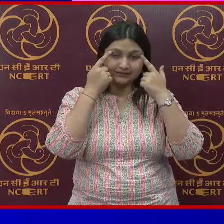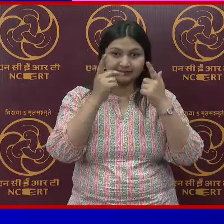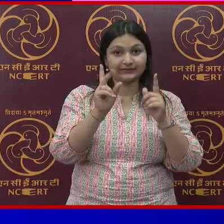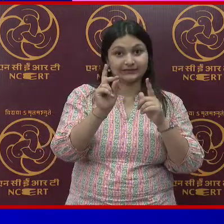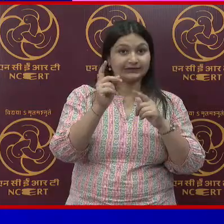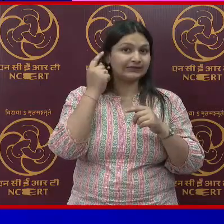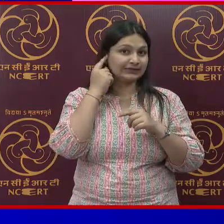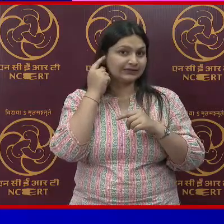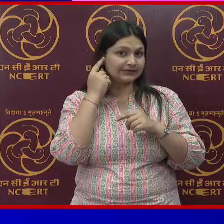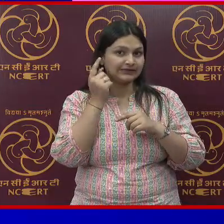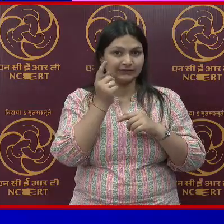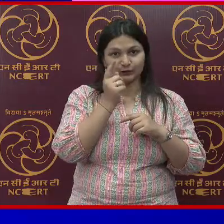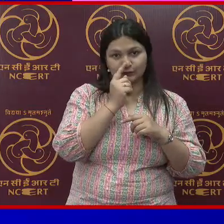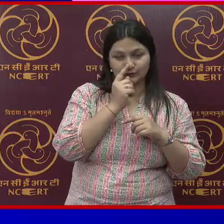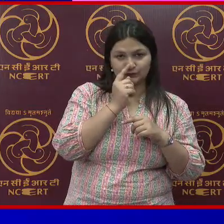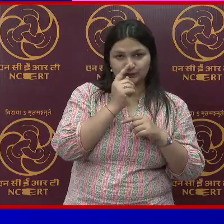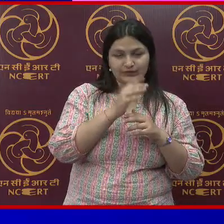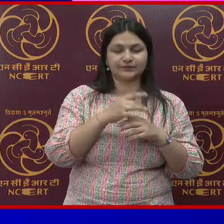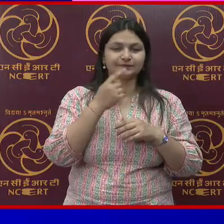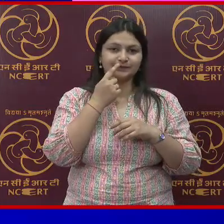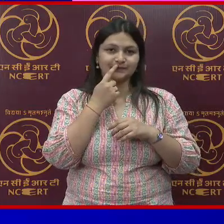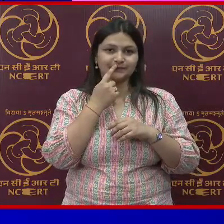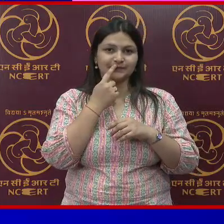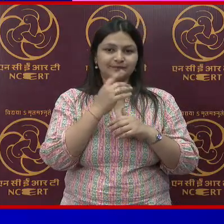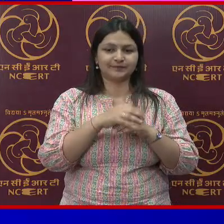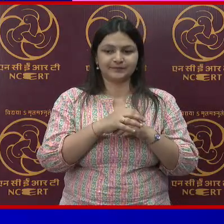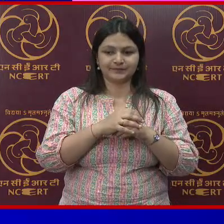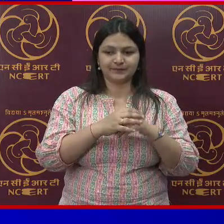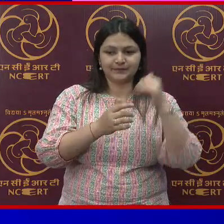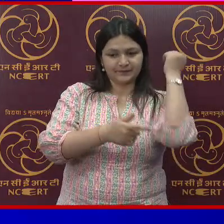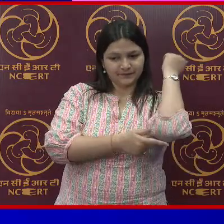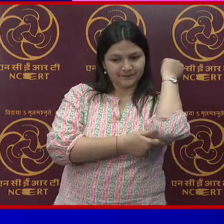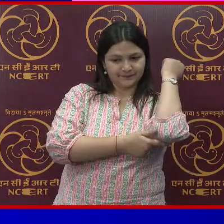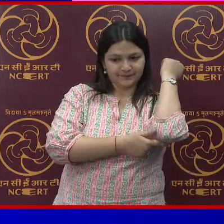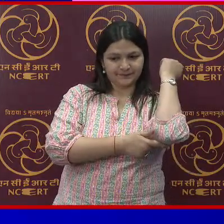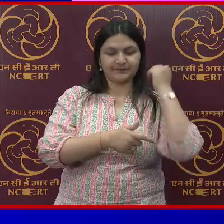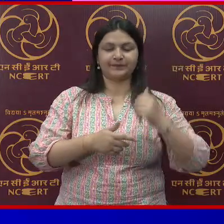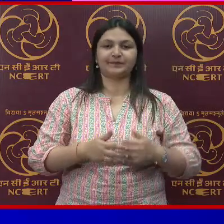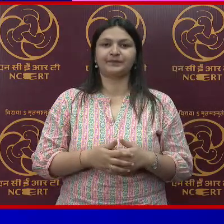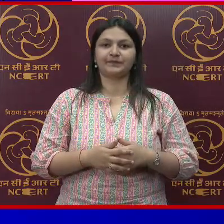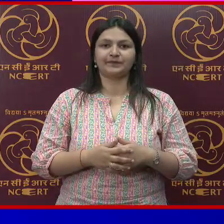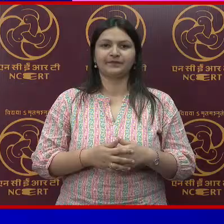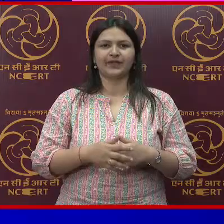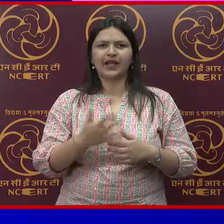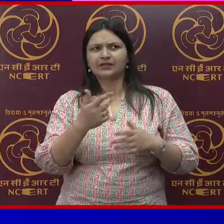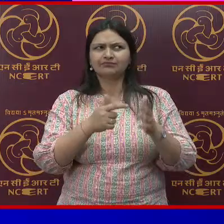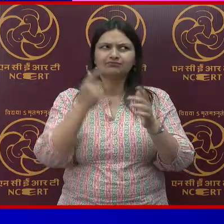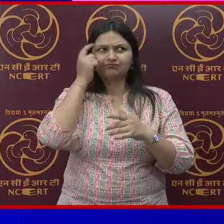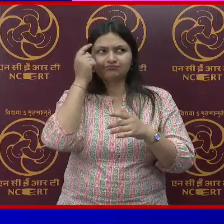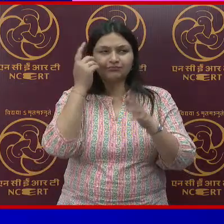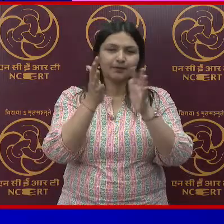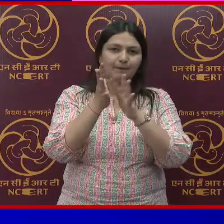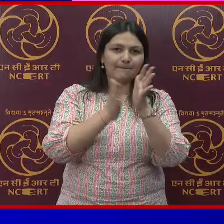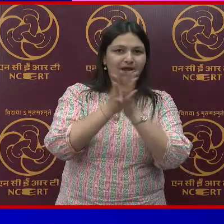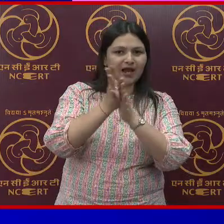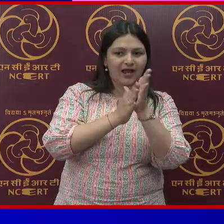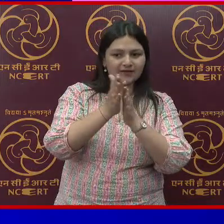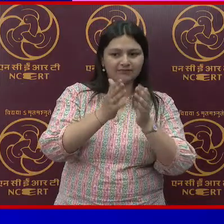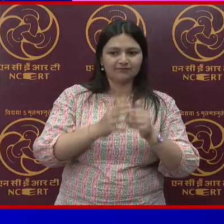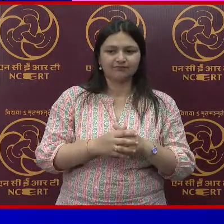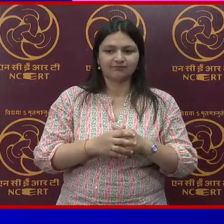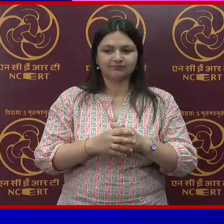correct. Ears, correct. Nose, okay. Mouth, okay. Elbow, okay. I think palm,